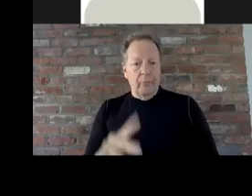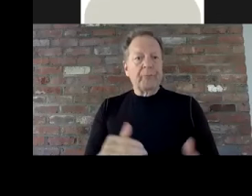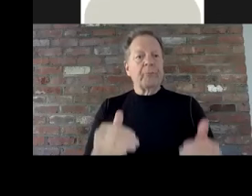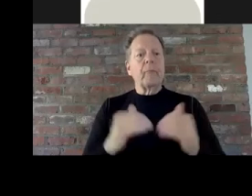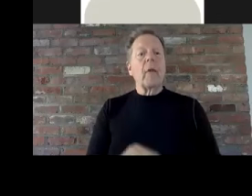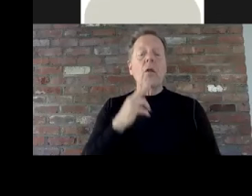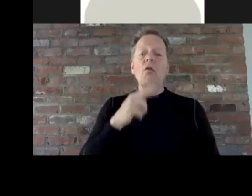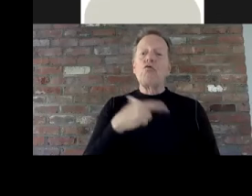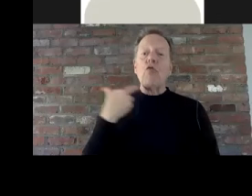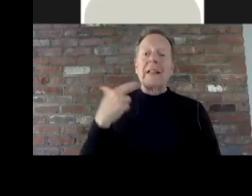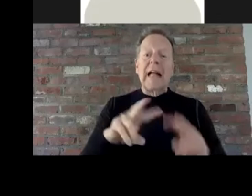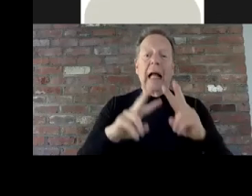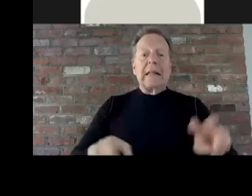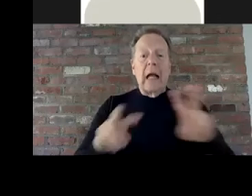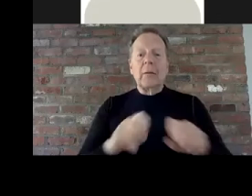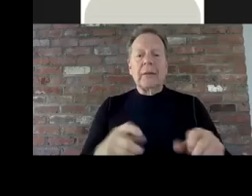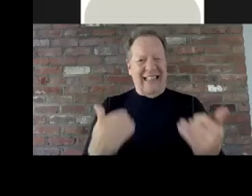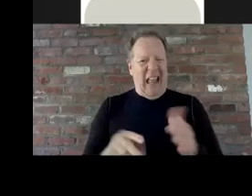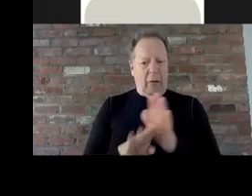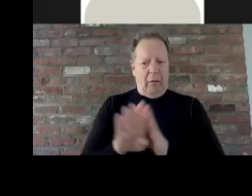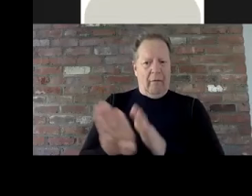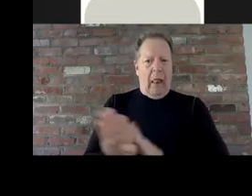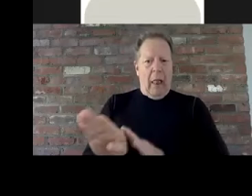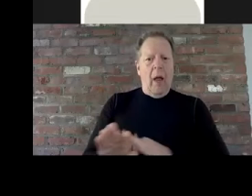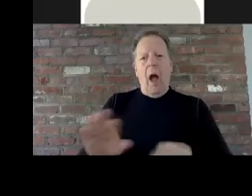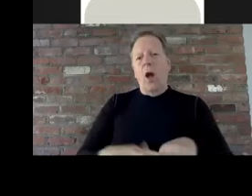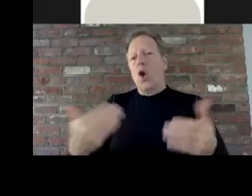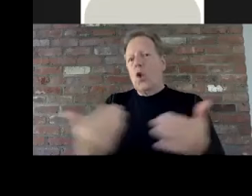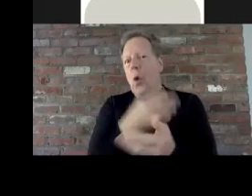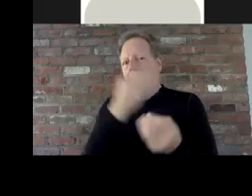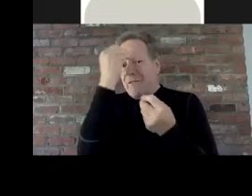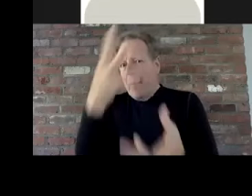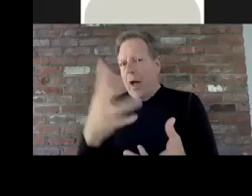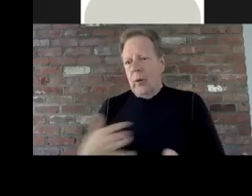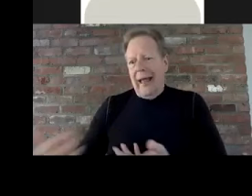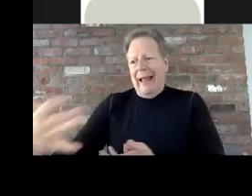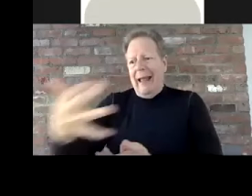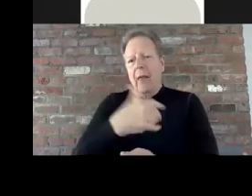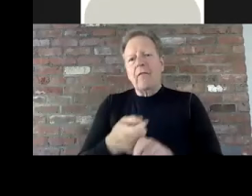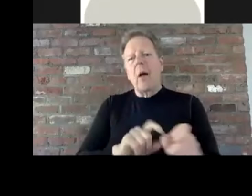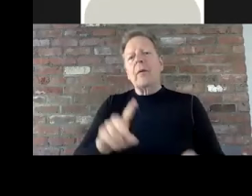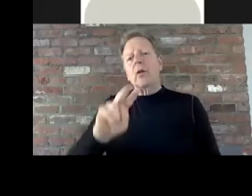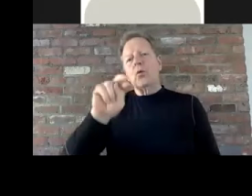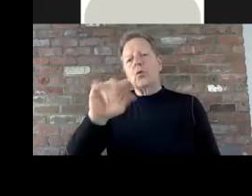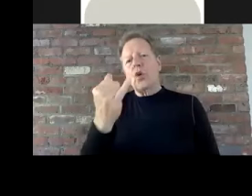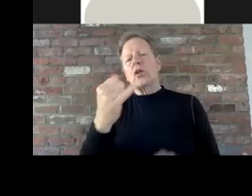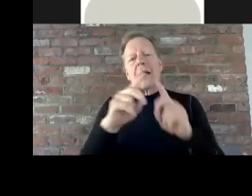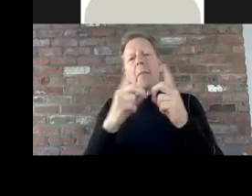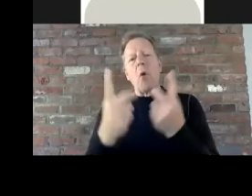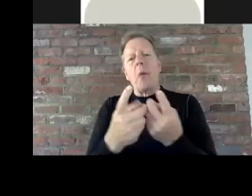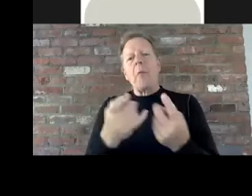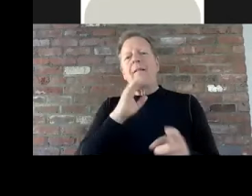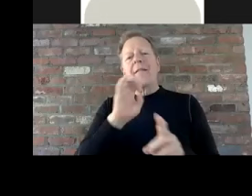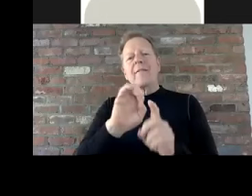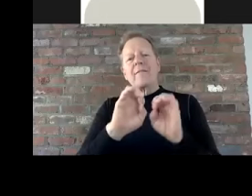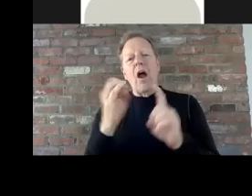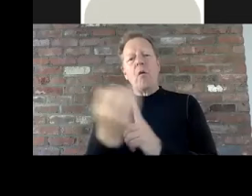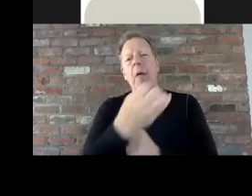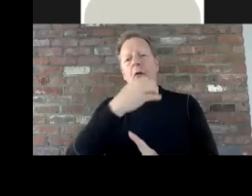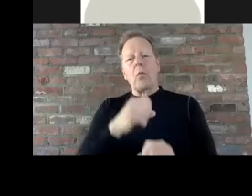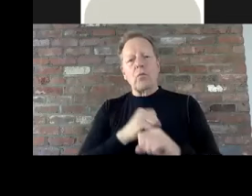The risk assessment is being developed based on new data developed by New Jersey Department of Environmental Protection. All the